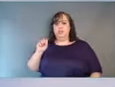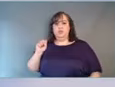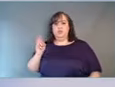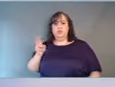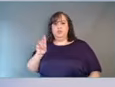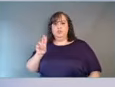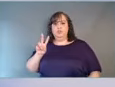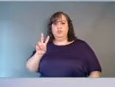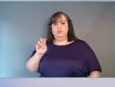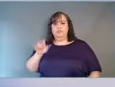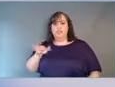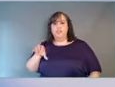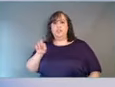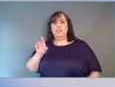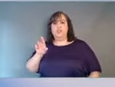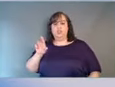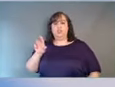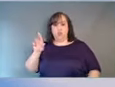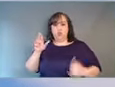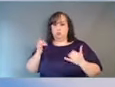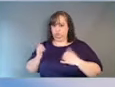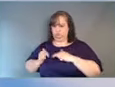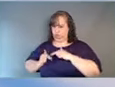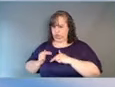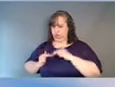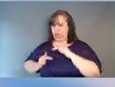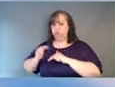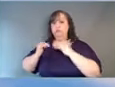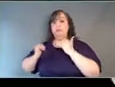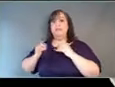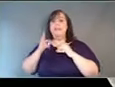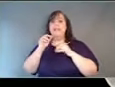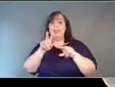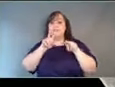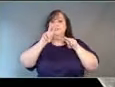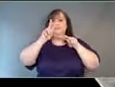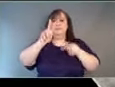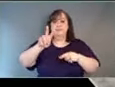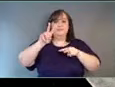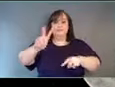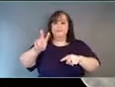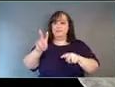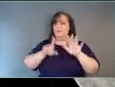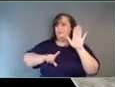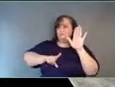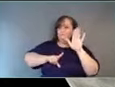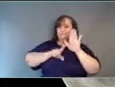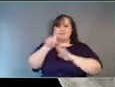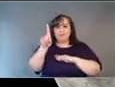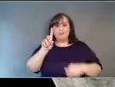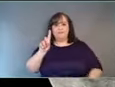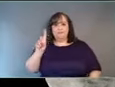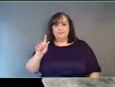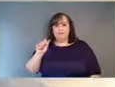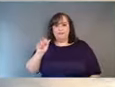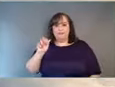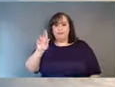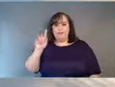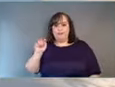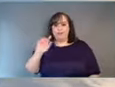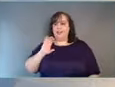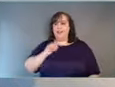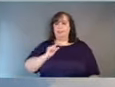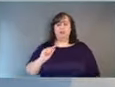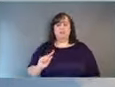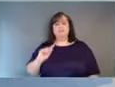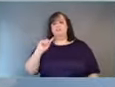Also looking forward to the launch of DART. It's our first planetary defense test mission, and that's